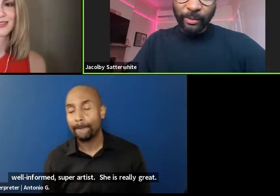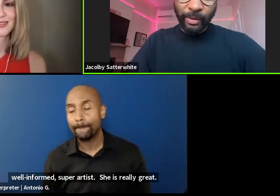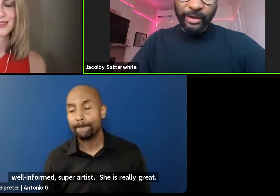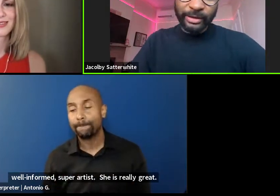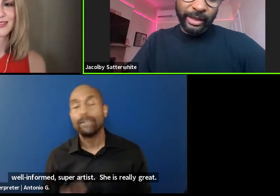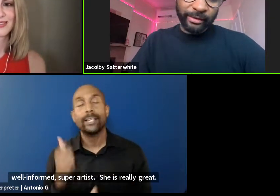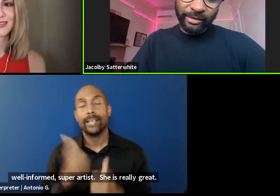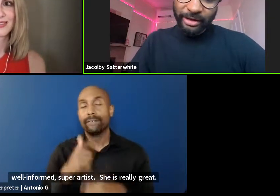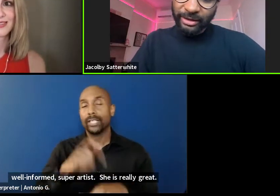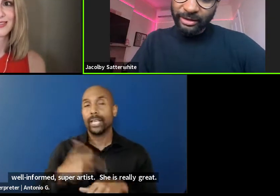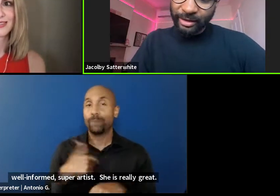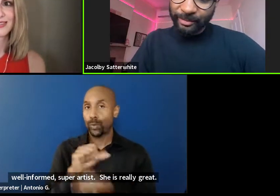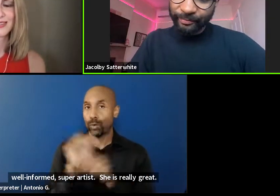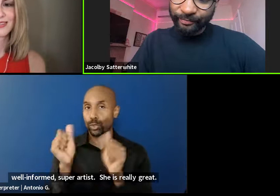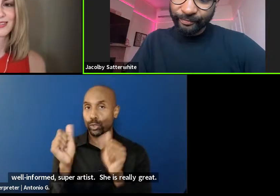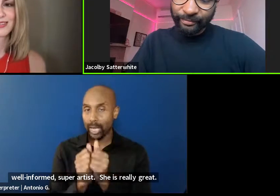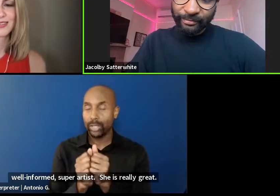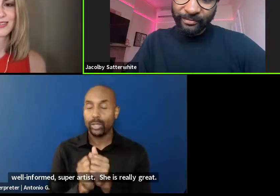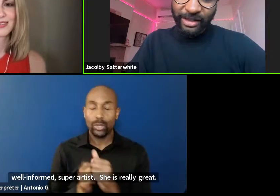every time we work together,